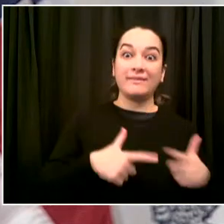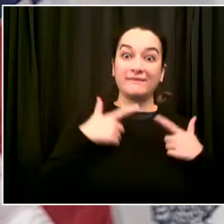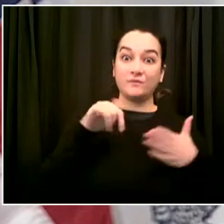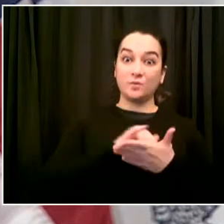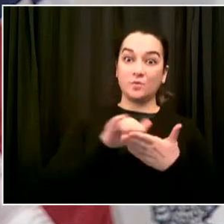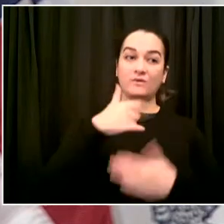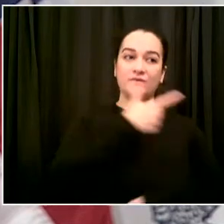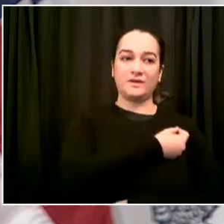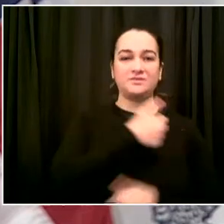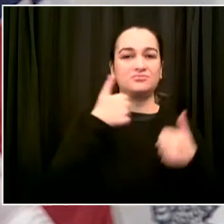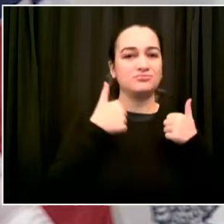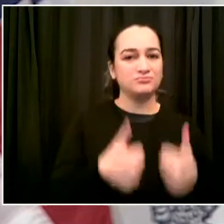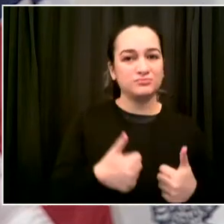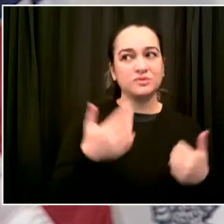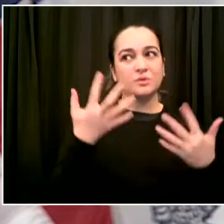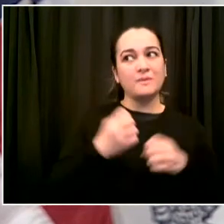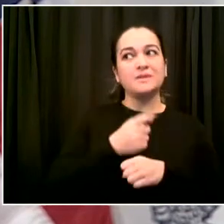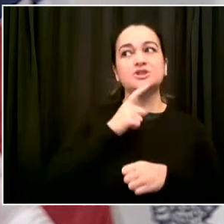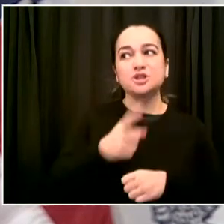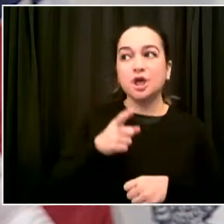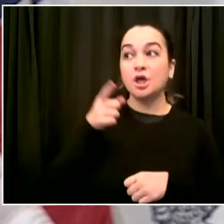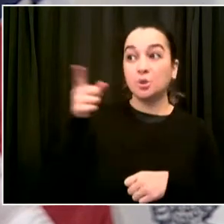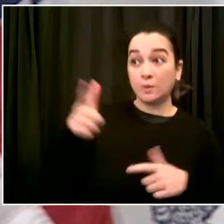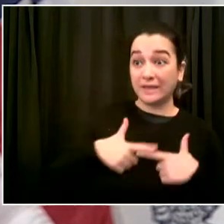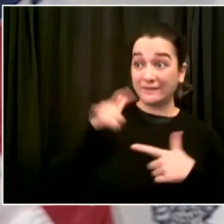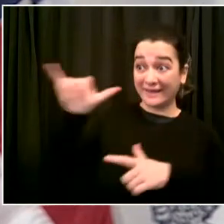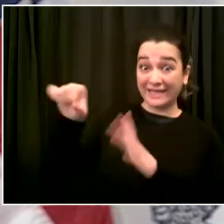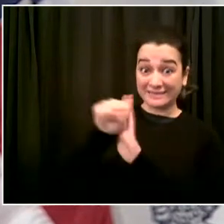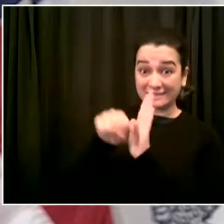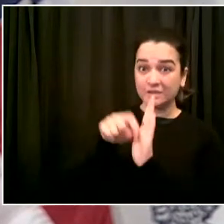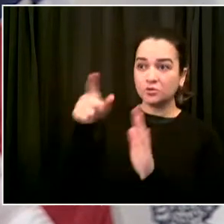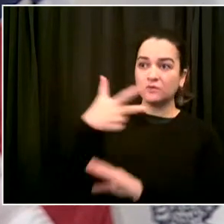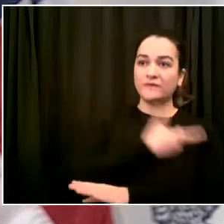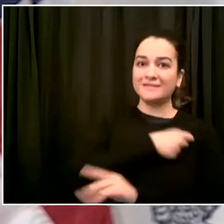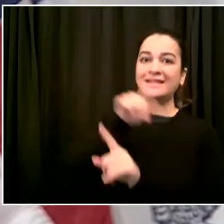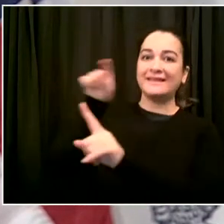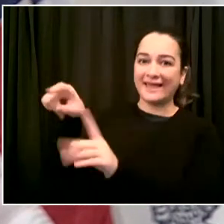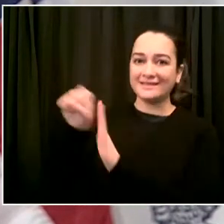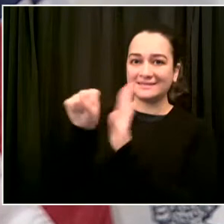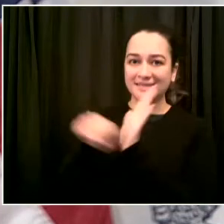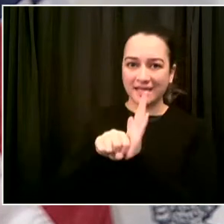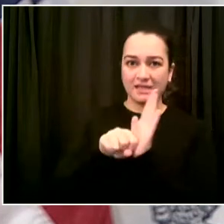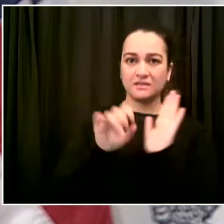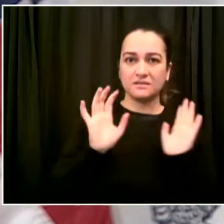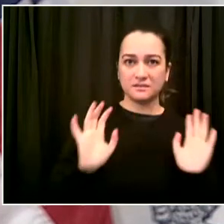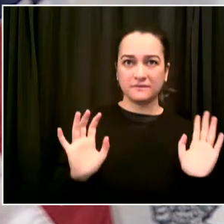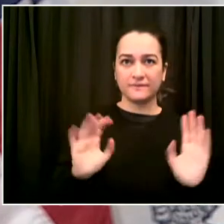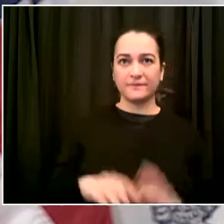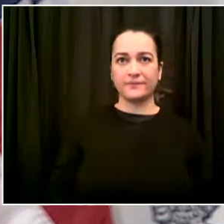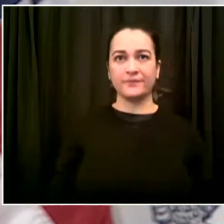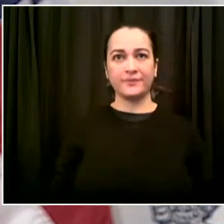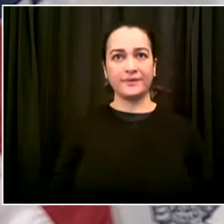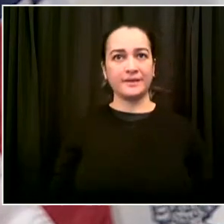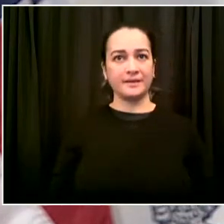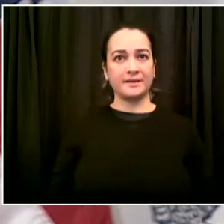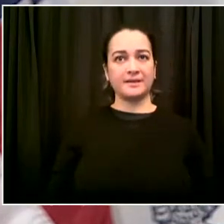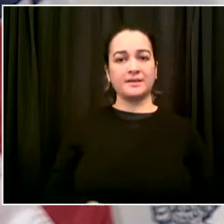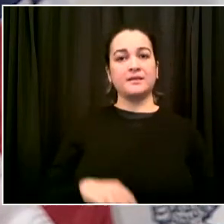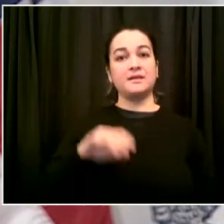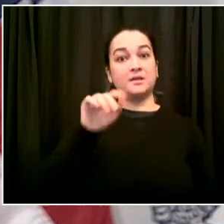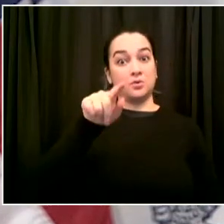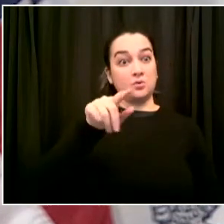danger exists. So that's something we can only do with the state. But as we look at that